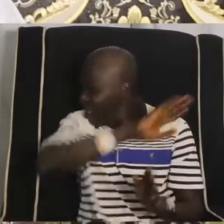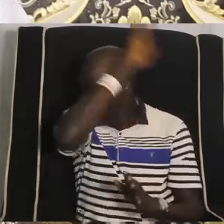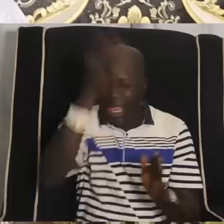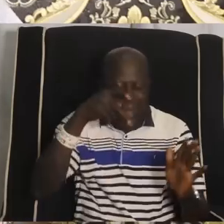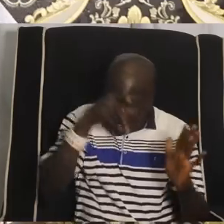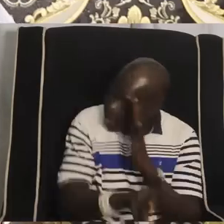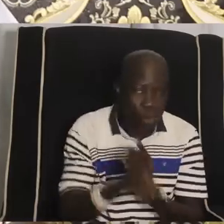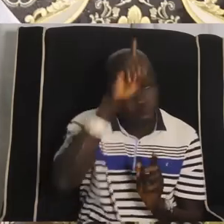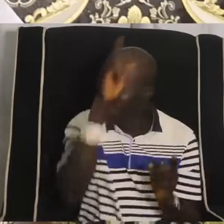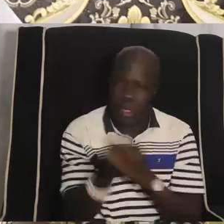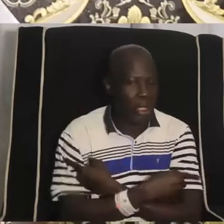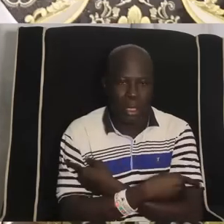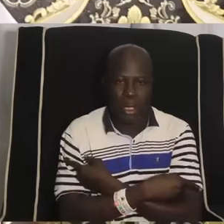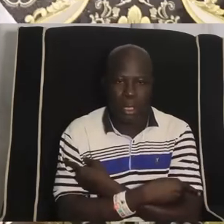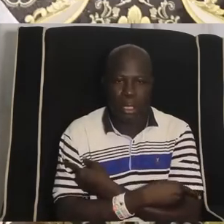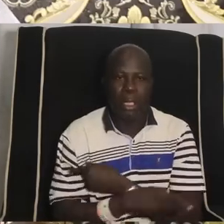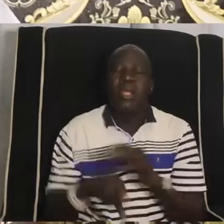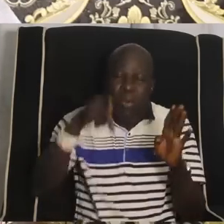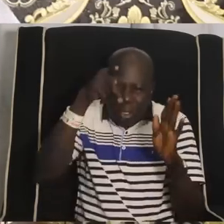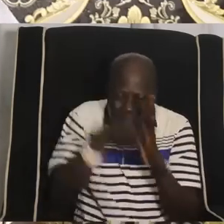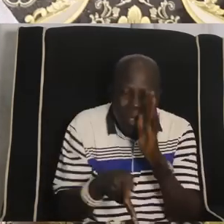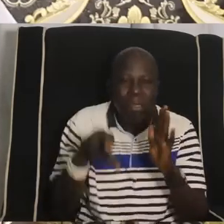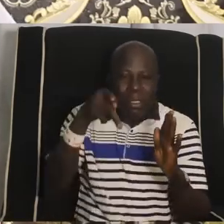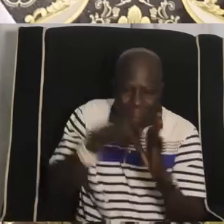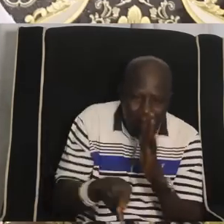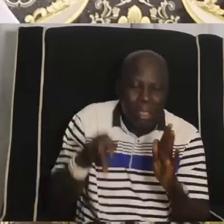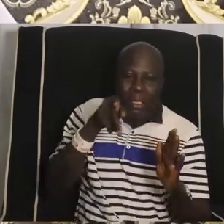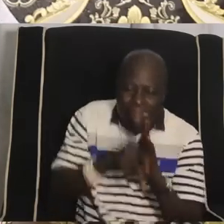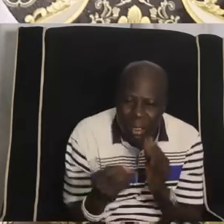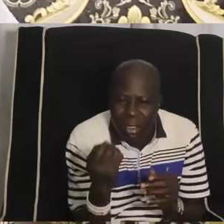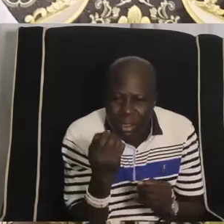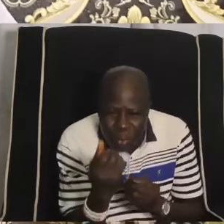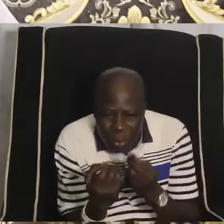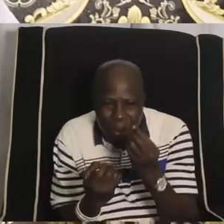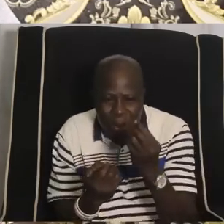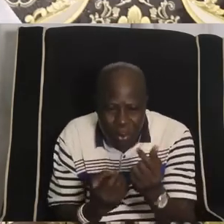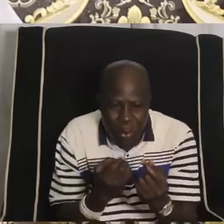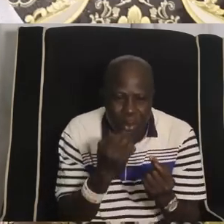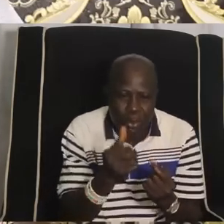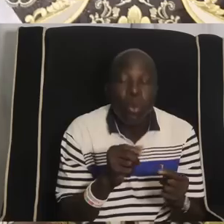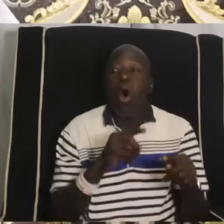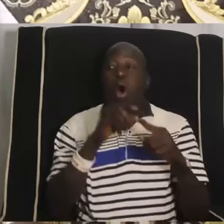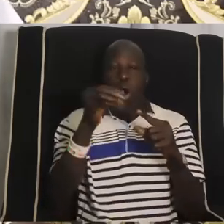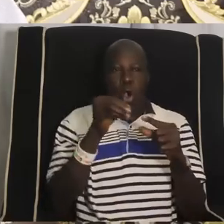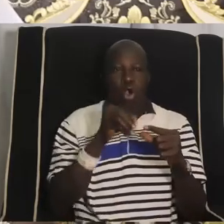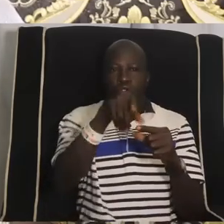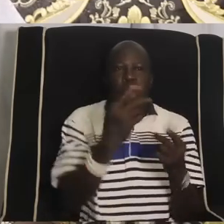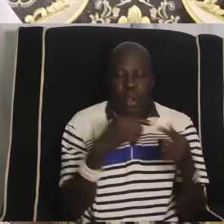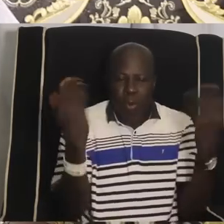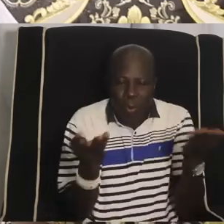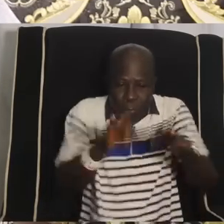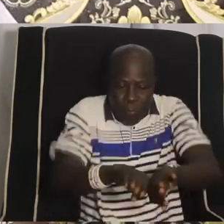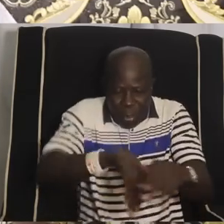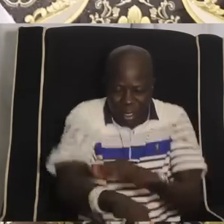yan jokan. I will not kill one day. A ma pa eniyan die die. You will be killing them gradually. Abi iwo to ti subu sinu e. Or you that are